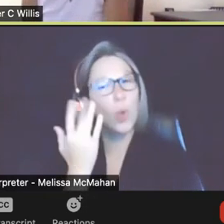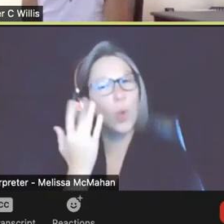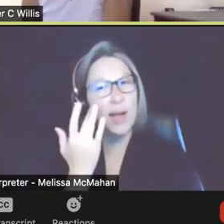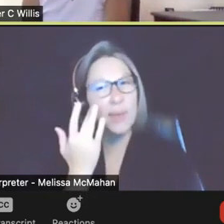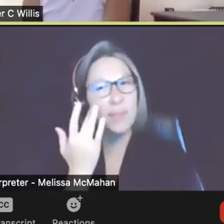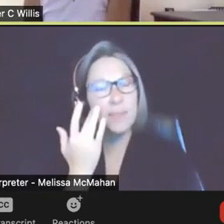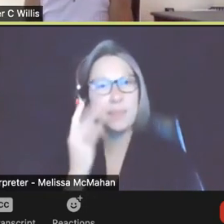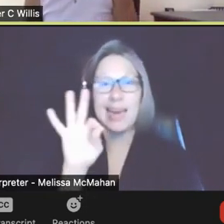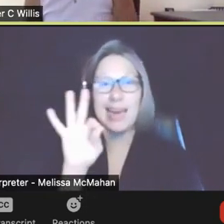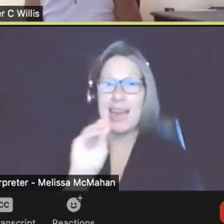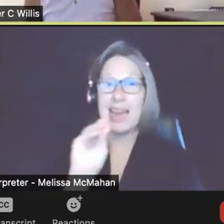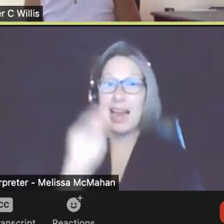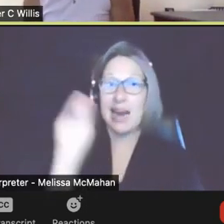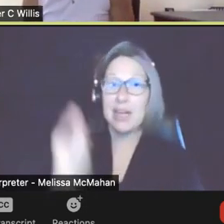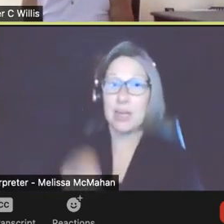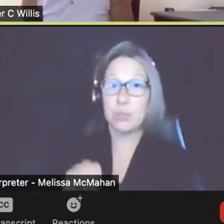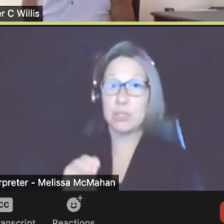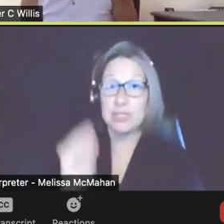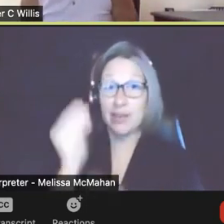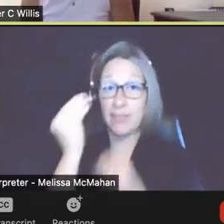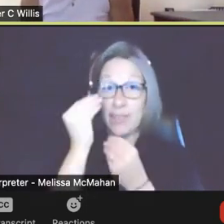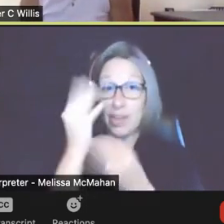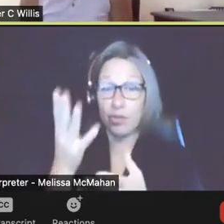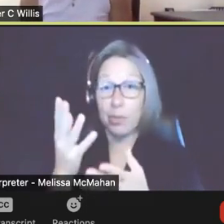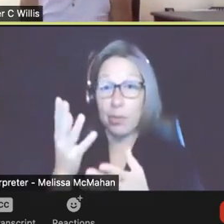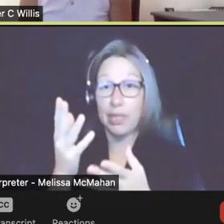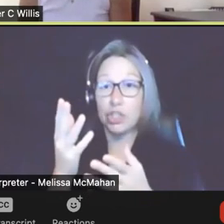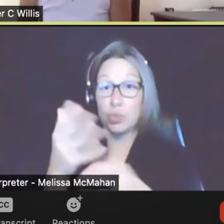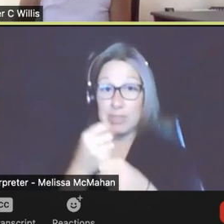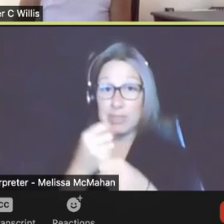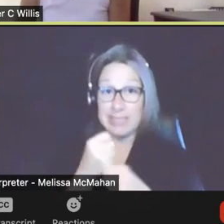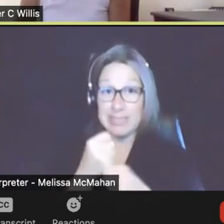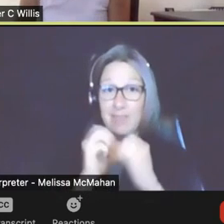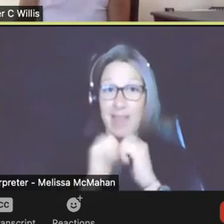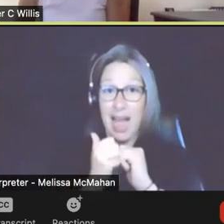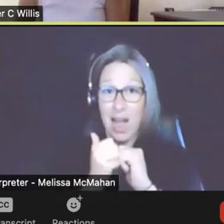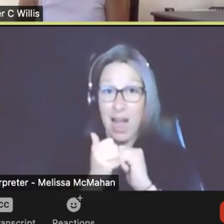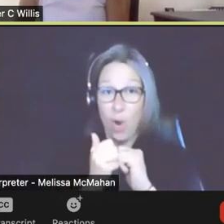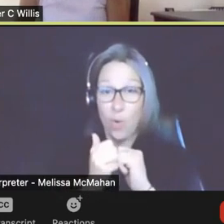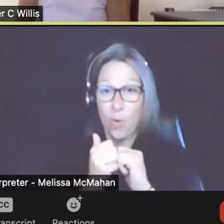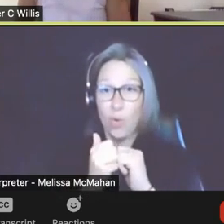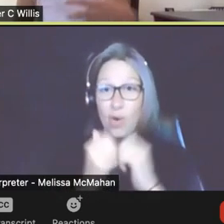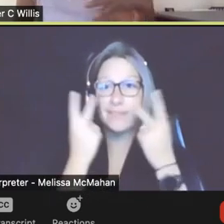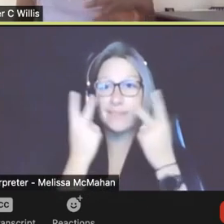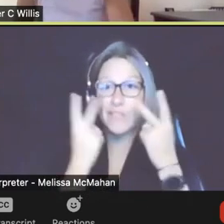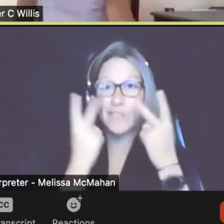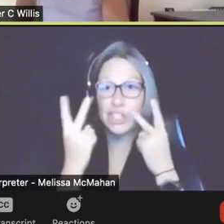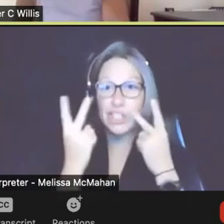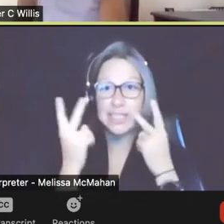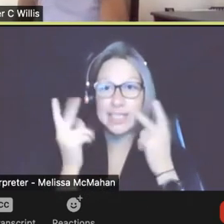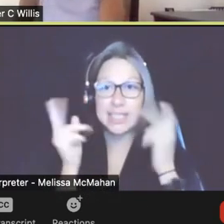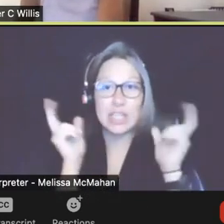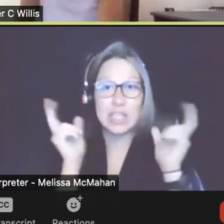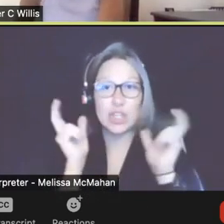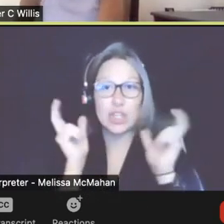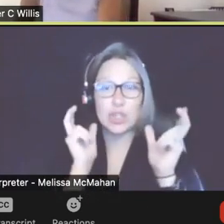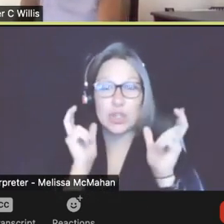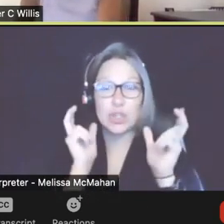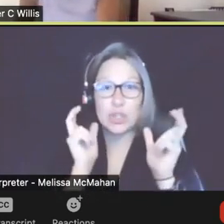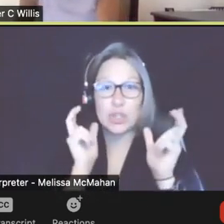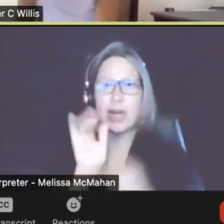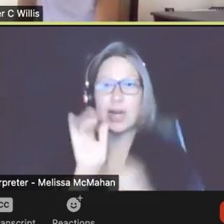we receive is through our distance senses, which is our vision and our hearing. So if a student cannot clearly hear or